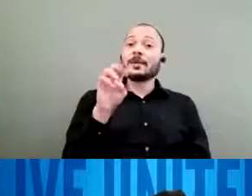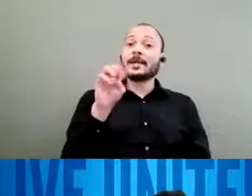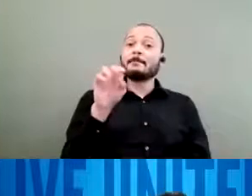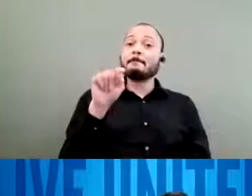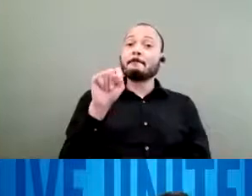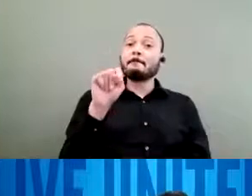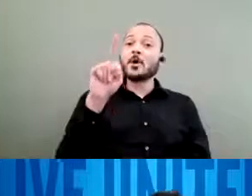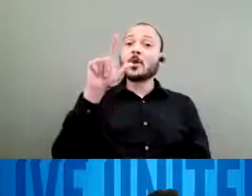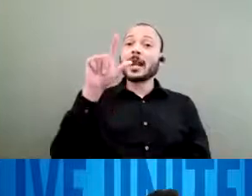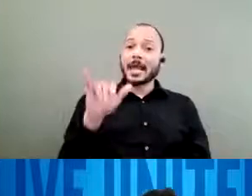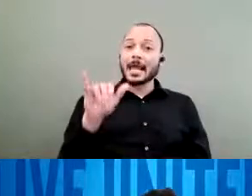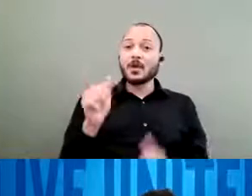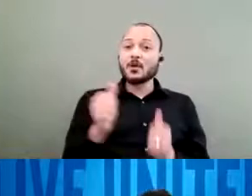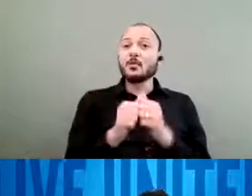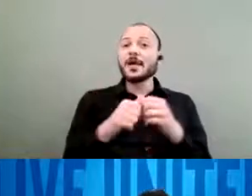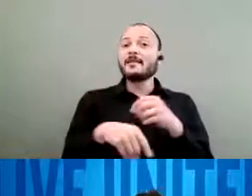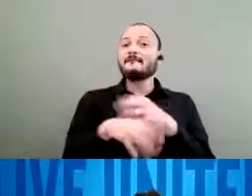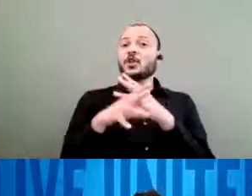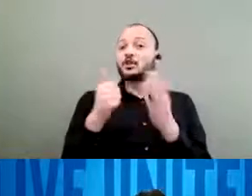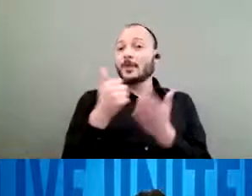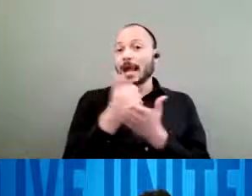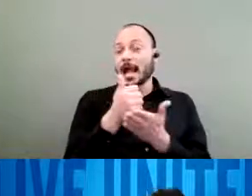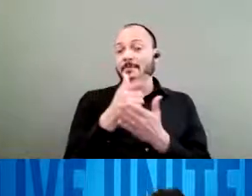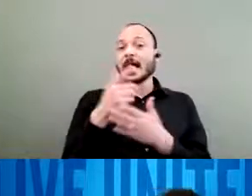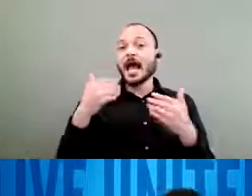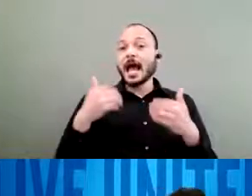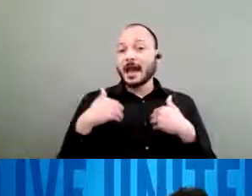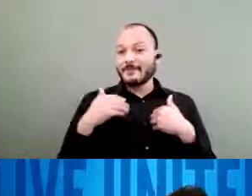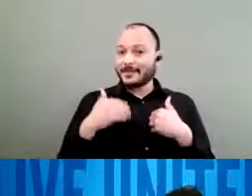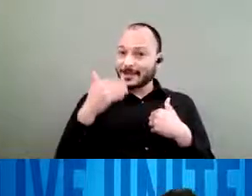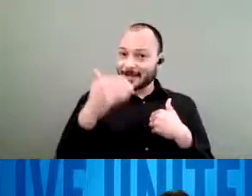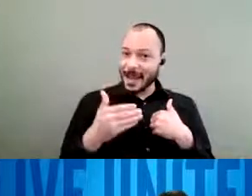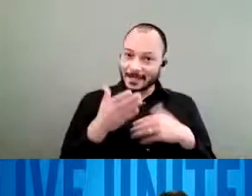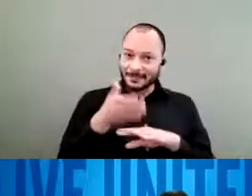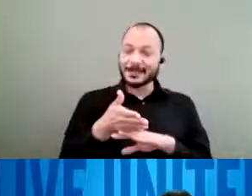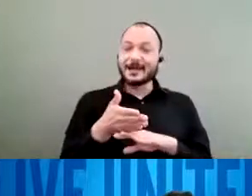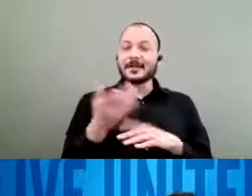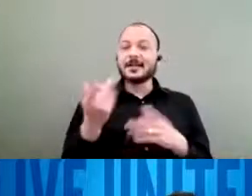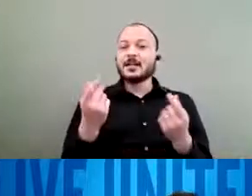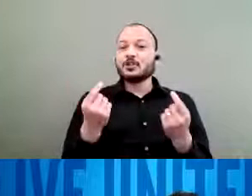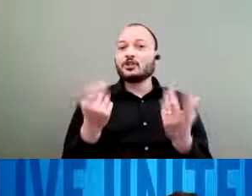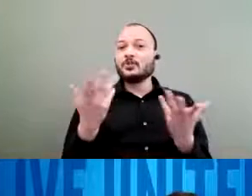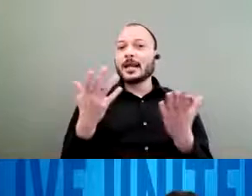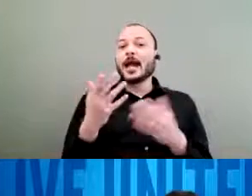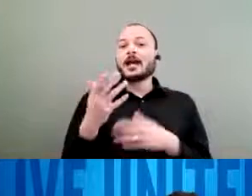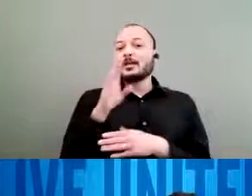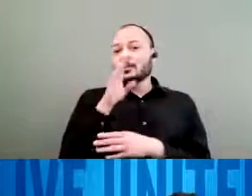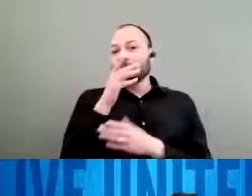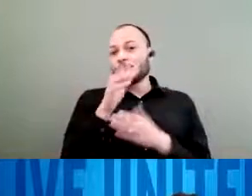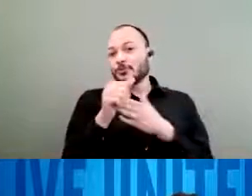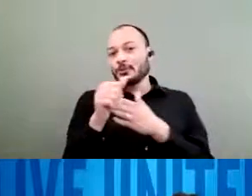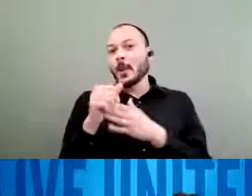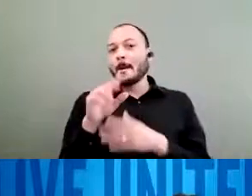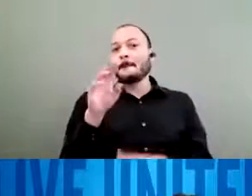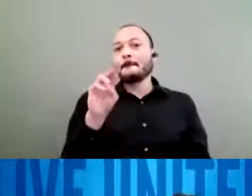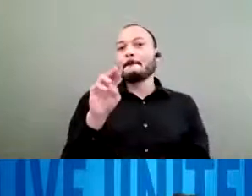virtual help, you're gonna have our next step where you get redirected to myfreetaxes.com. You'll have one more